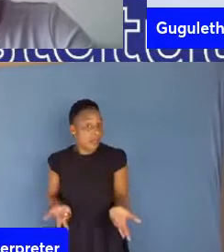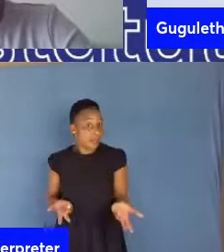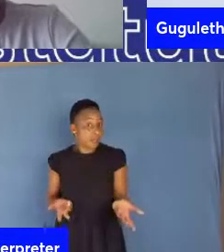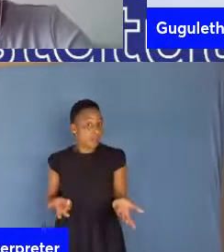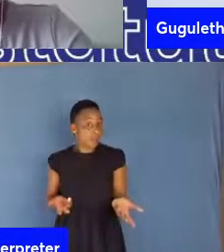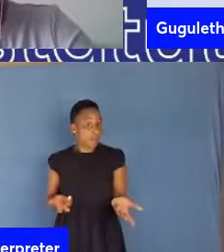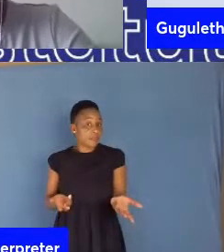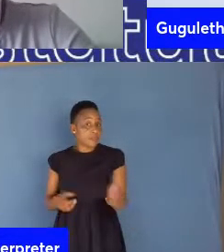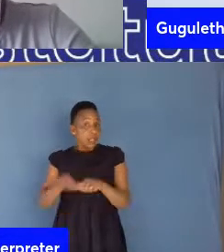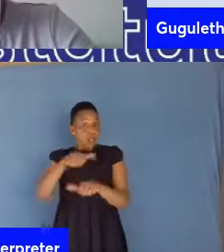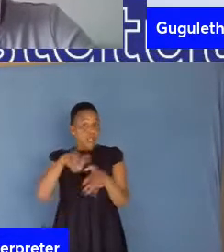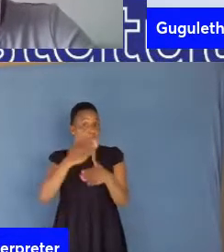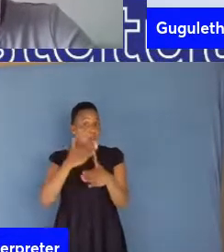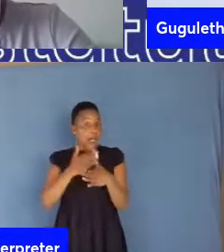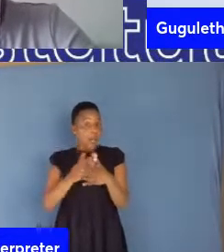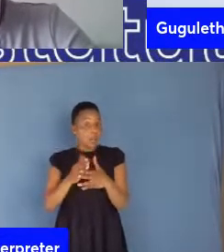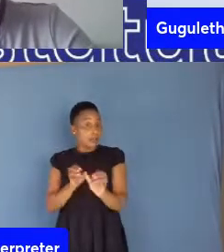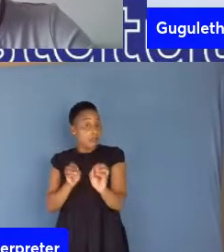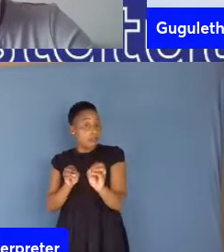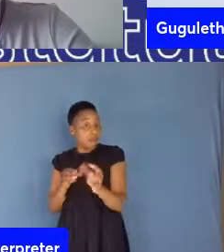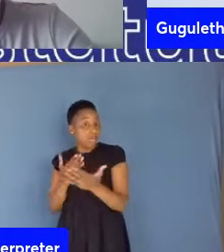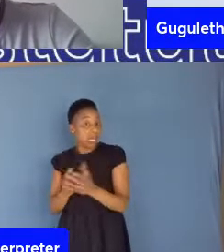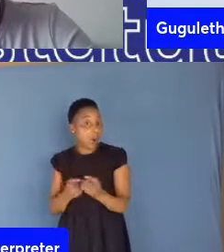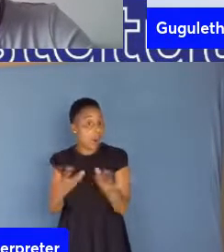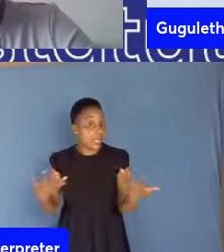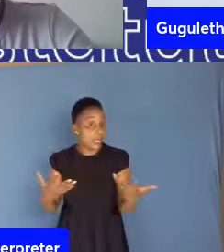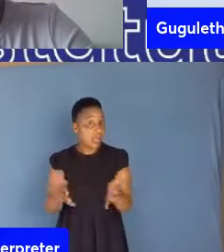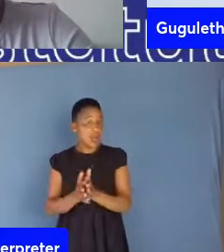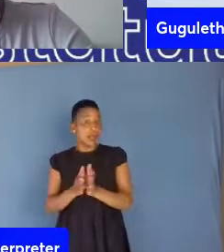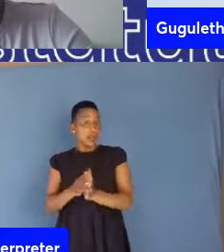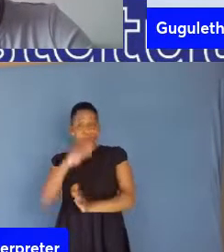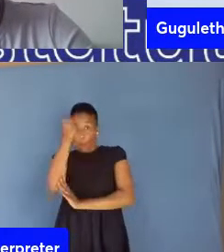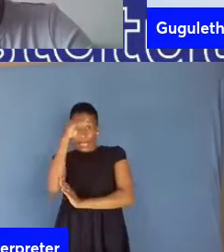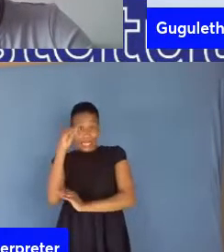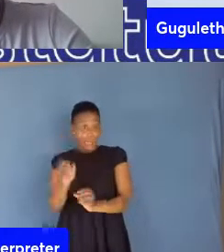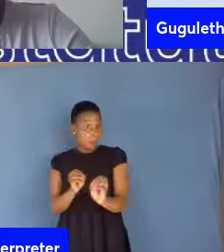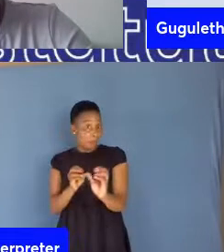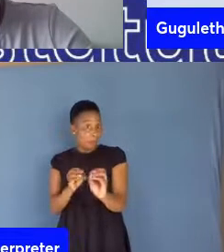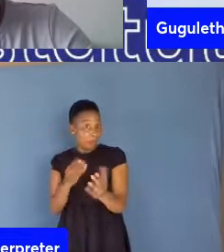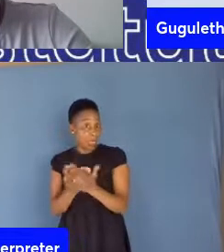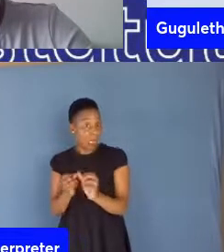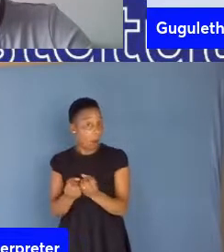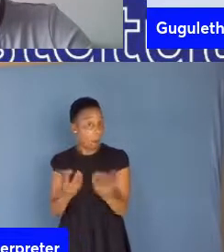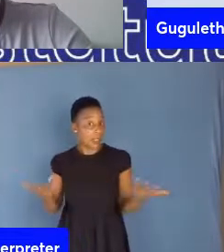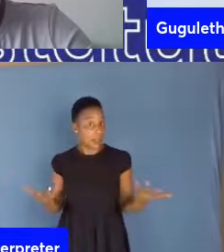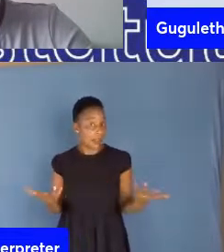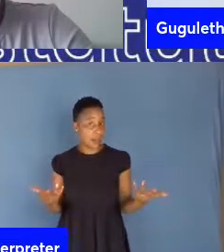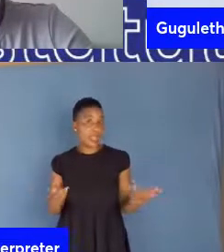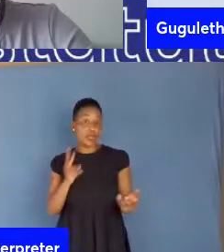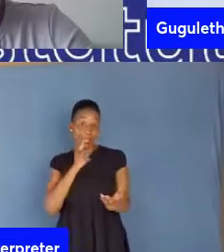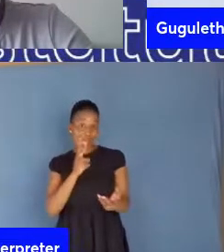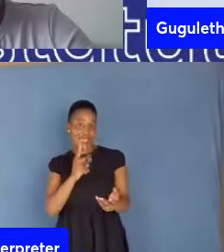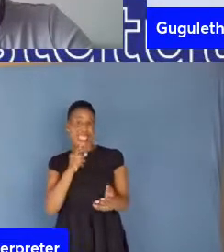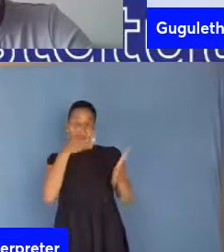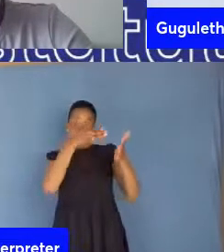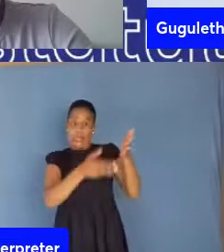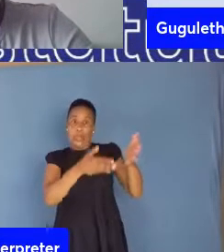workers can sign? How many police can sign? So these then becomes barriers of access